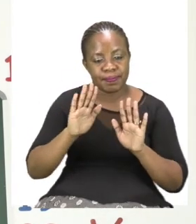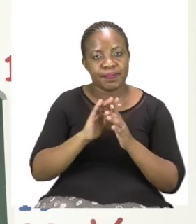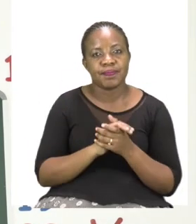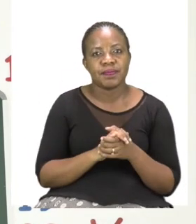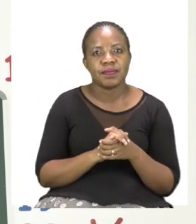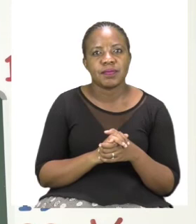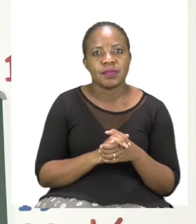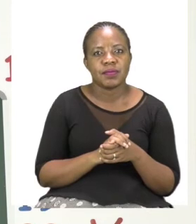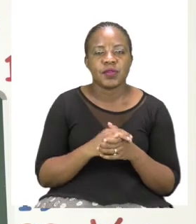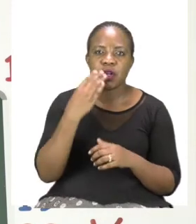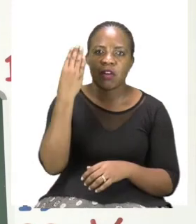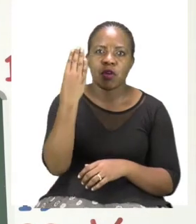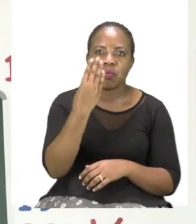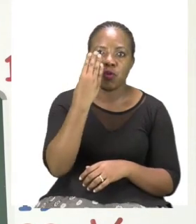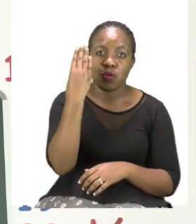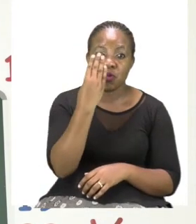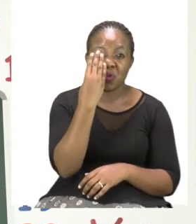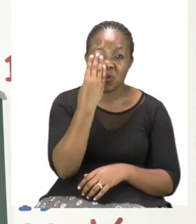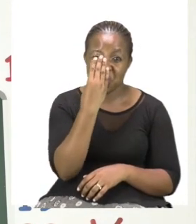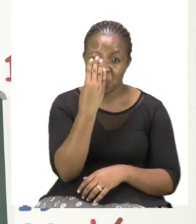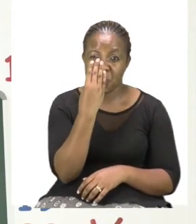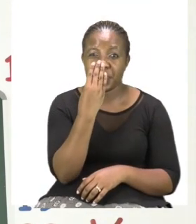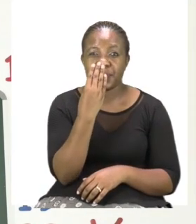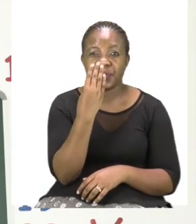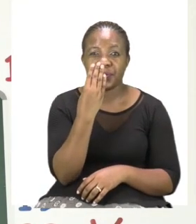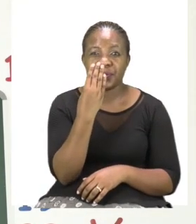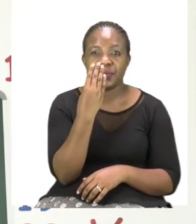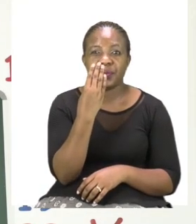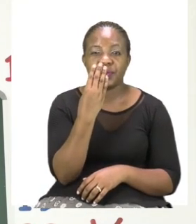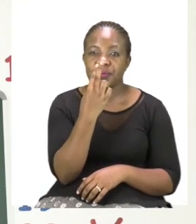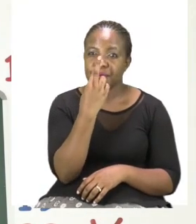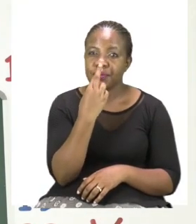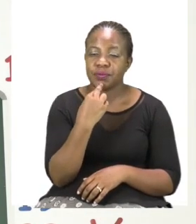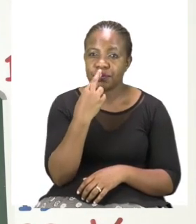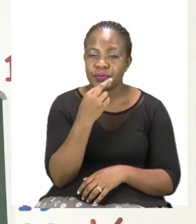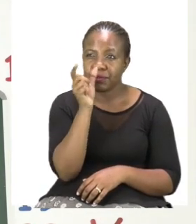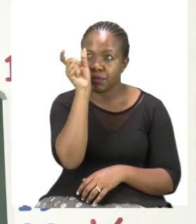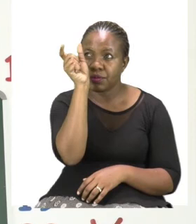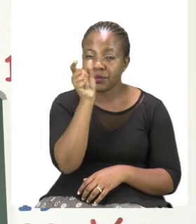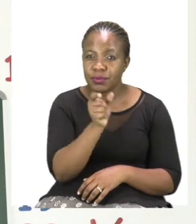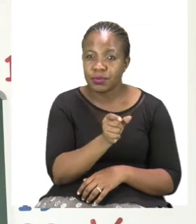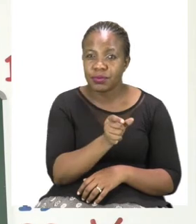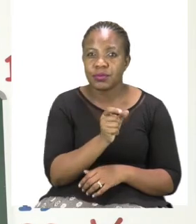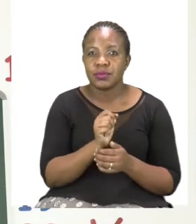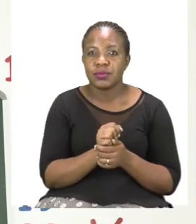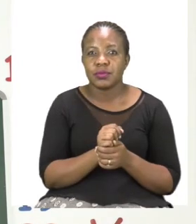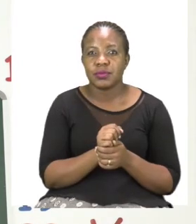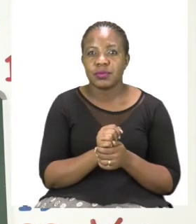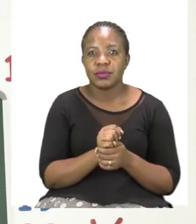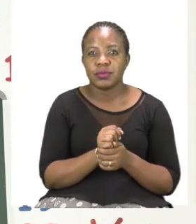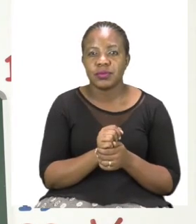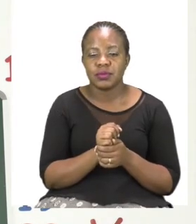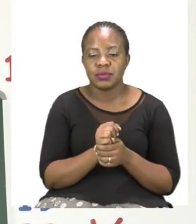have blue at the top, red in the middle, the white